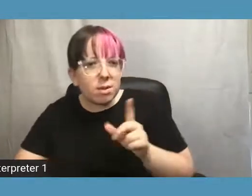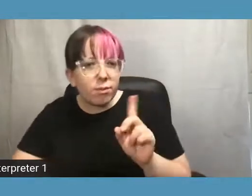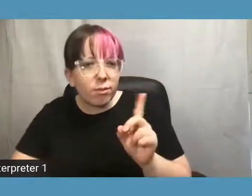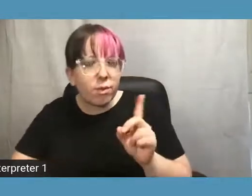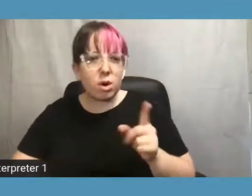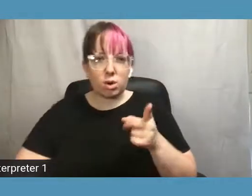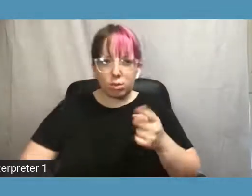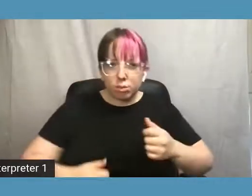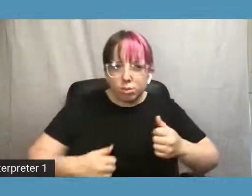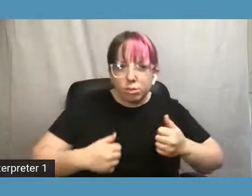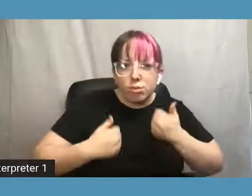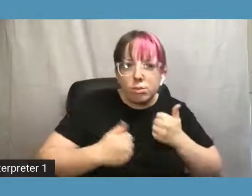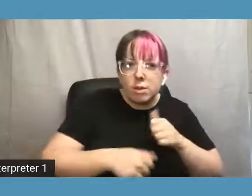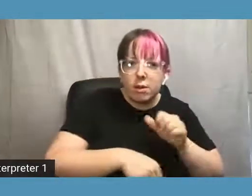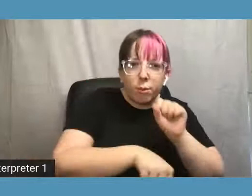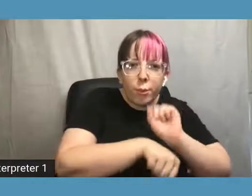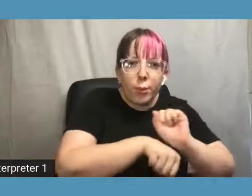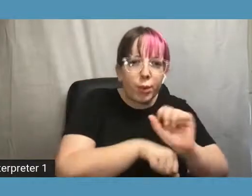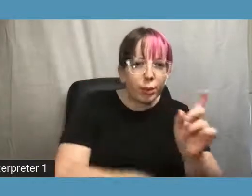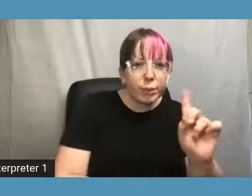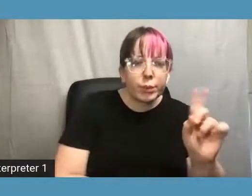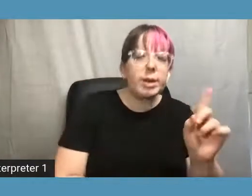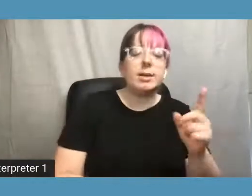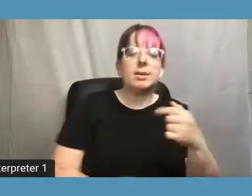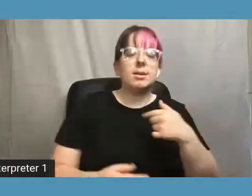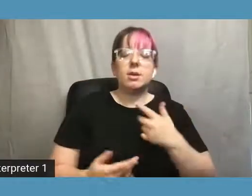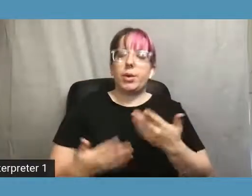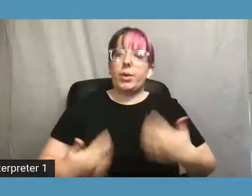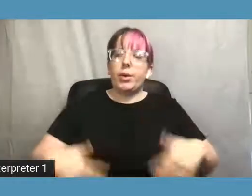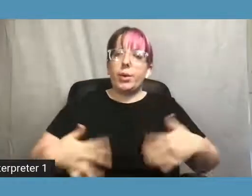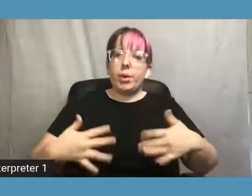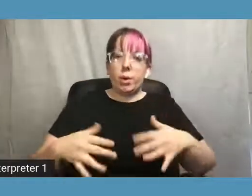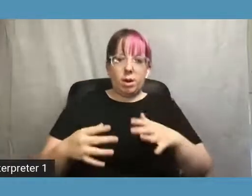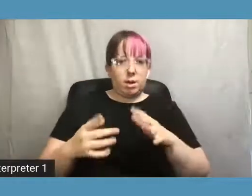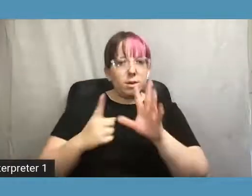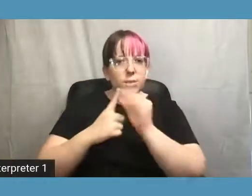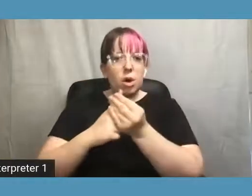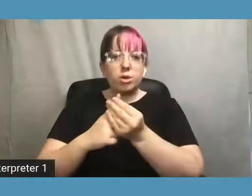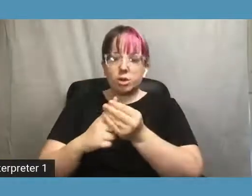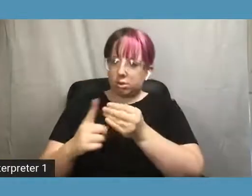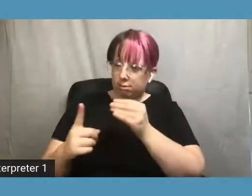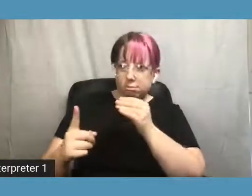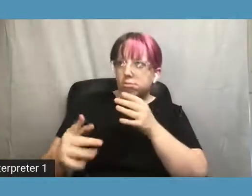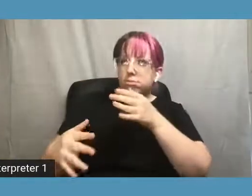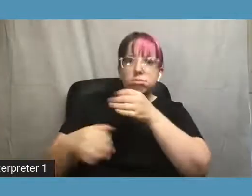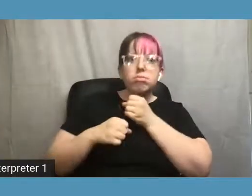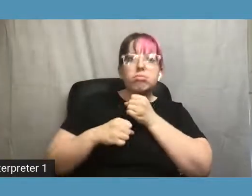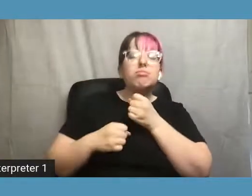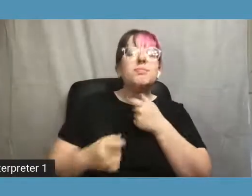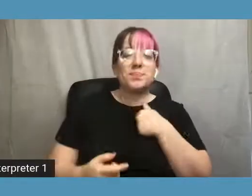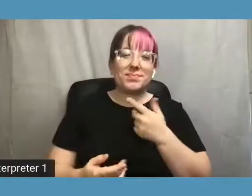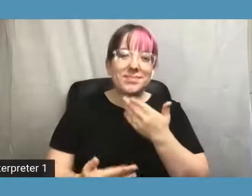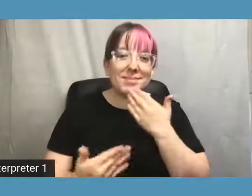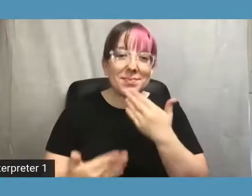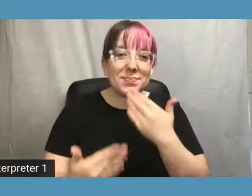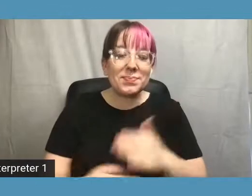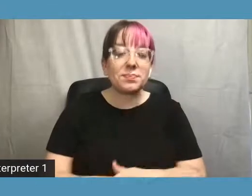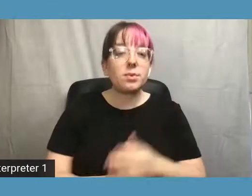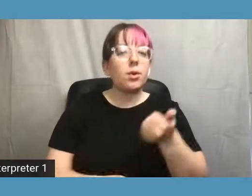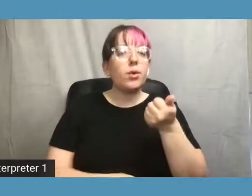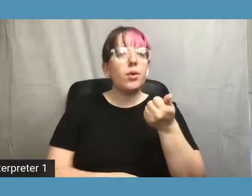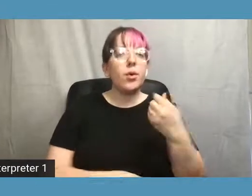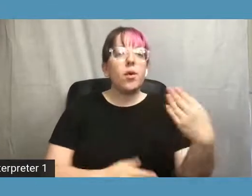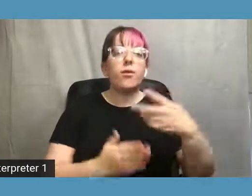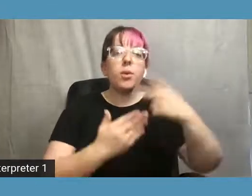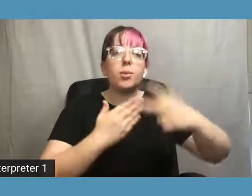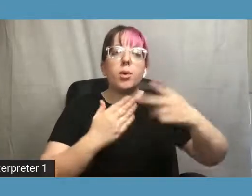of cultures and experiences that form the richness of our world and our profession. Thank you. And now for a few program notes before we introduce